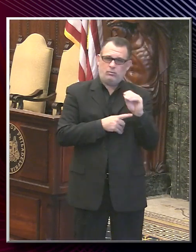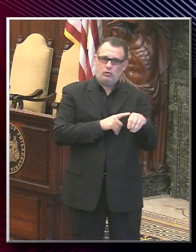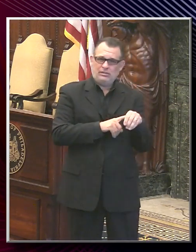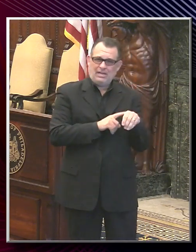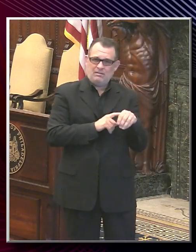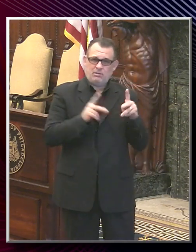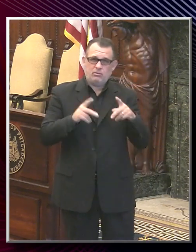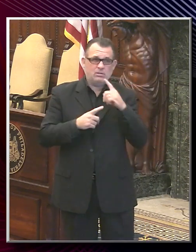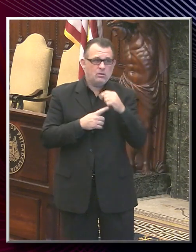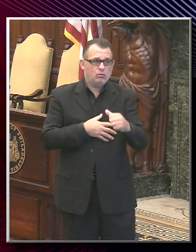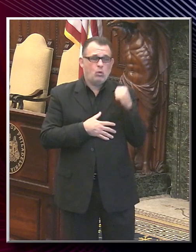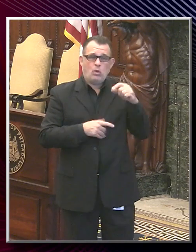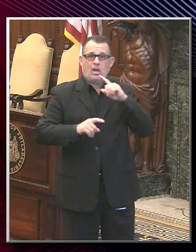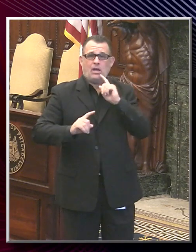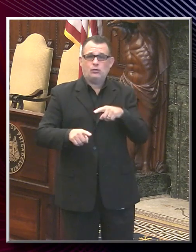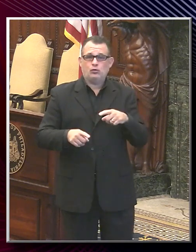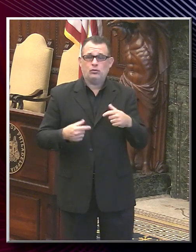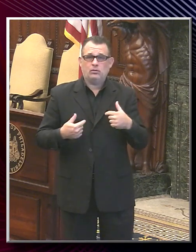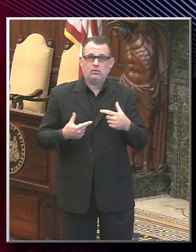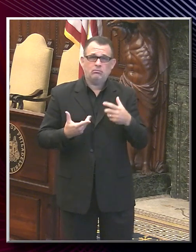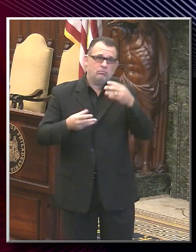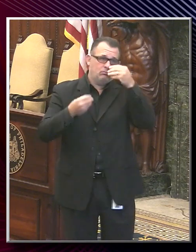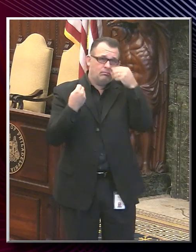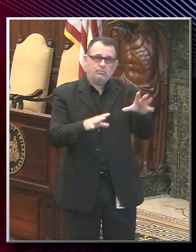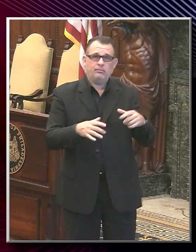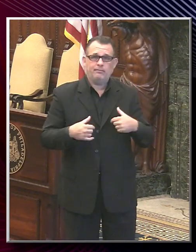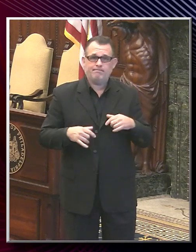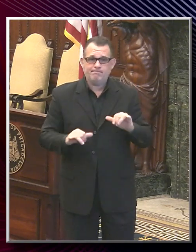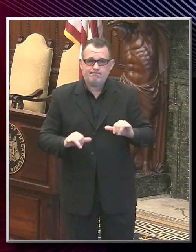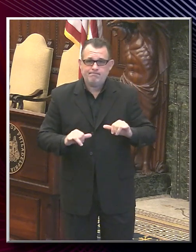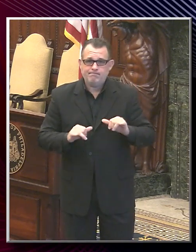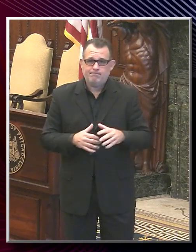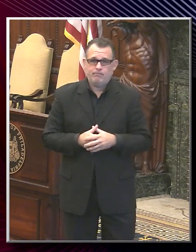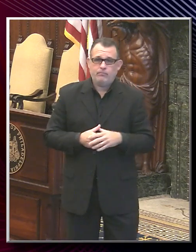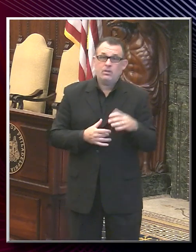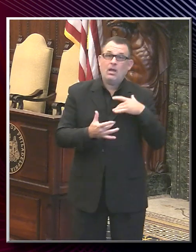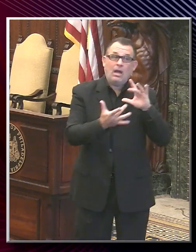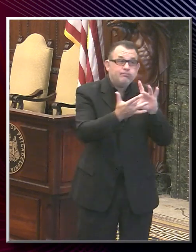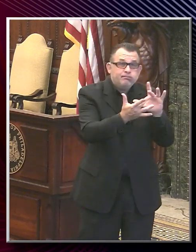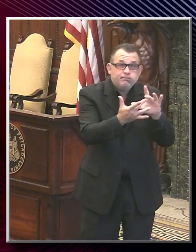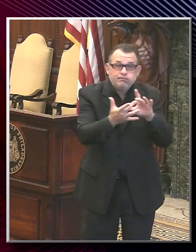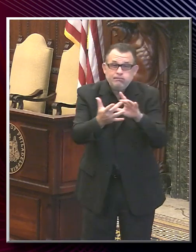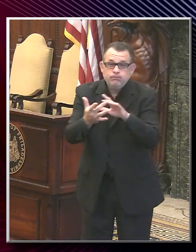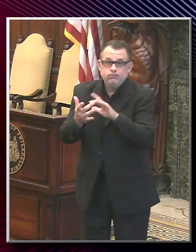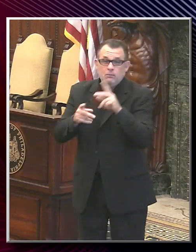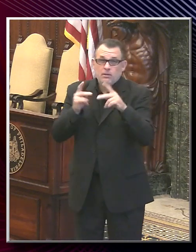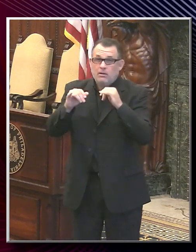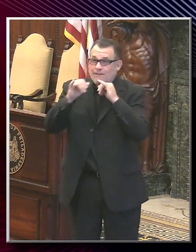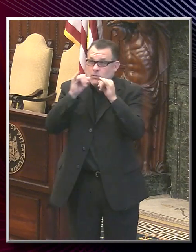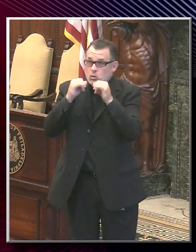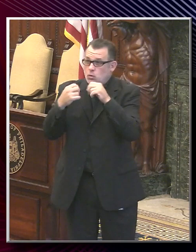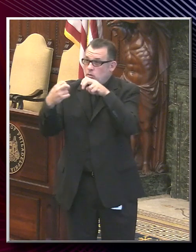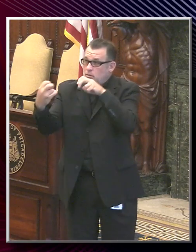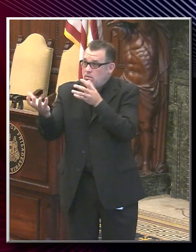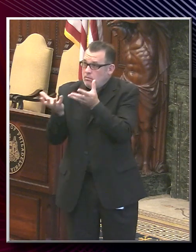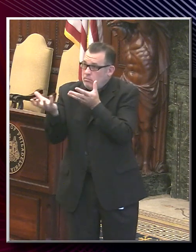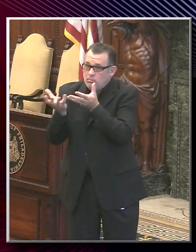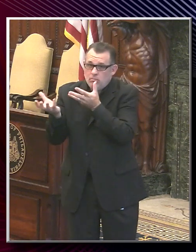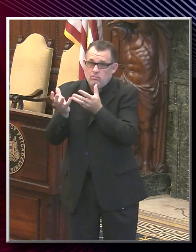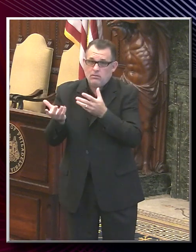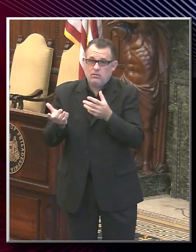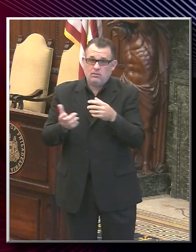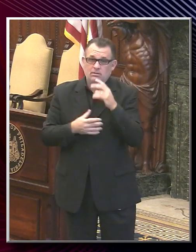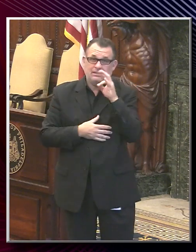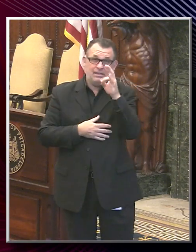cooperate. Of the contacts that those people named when we had those interviews, we reached